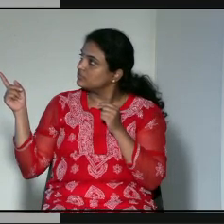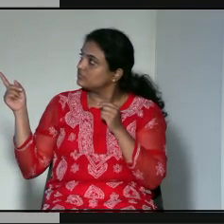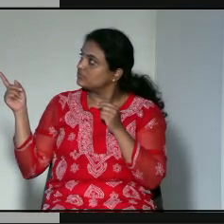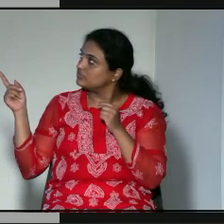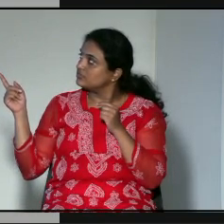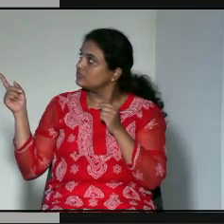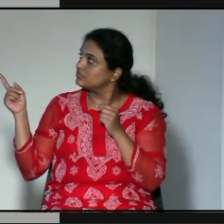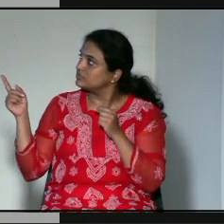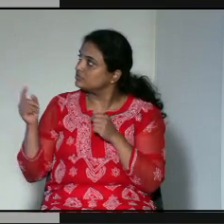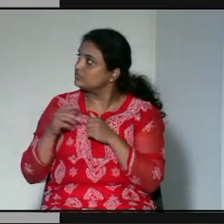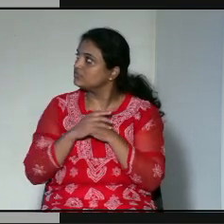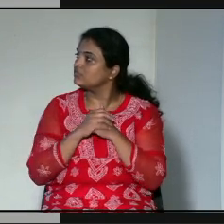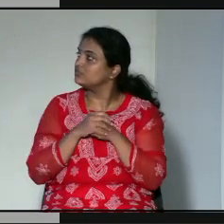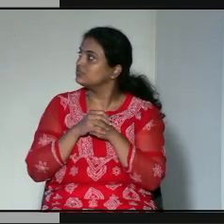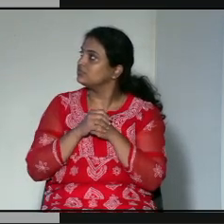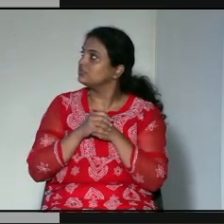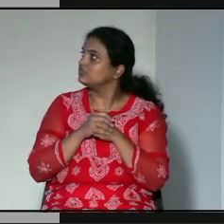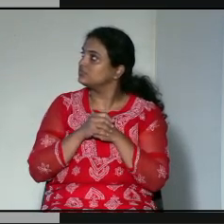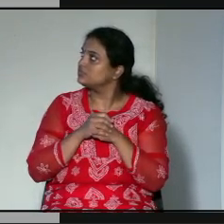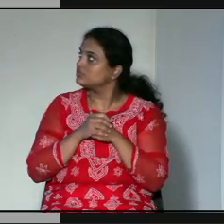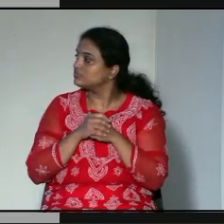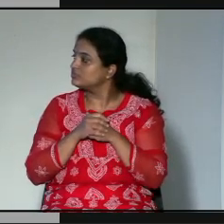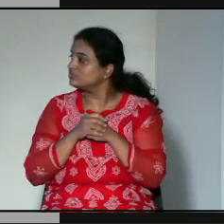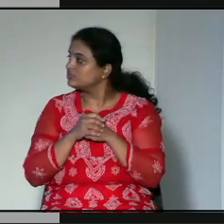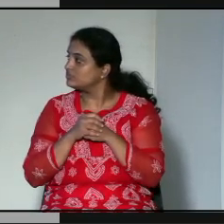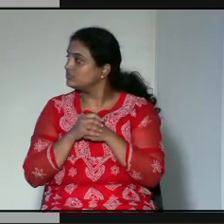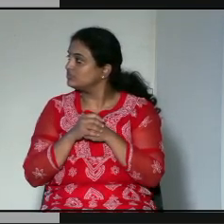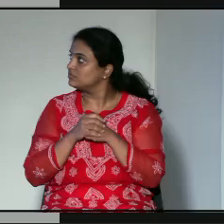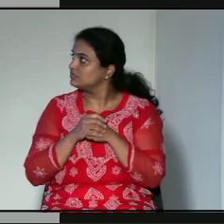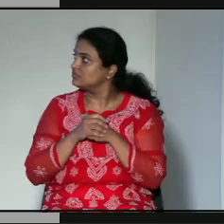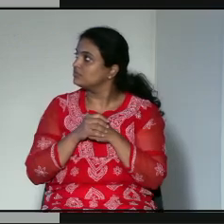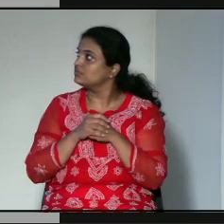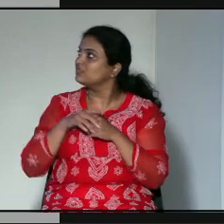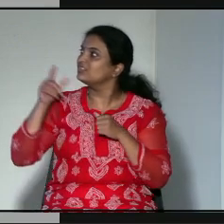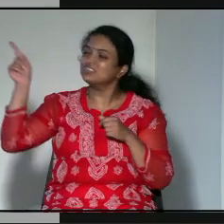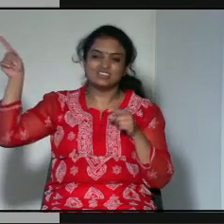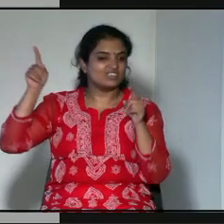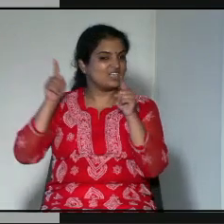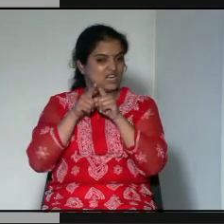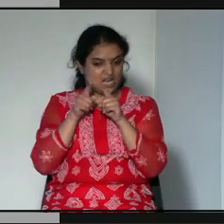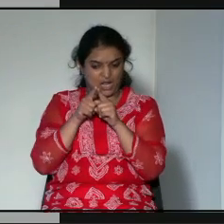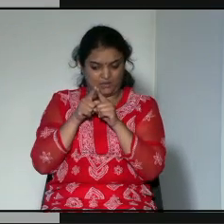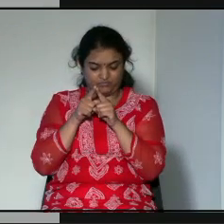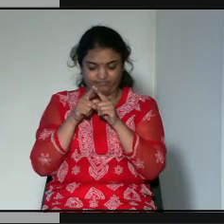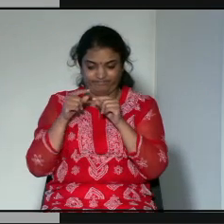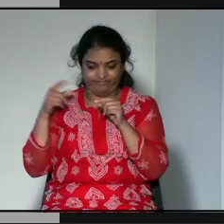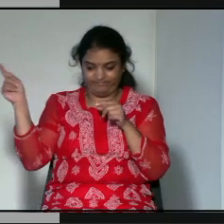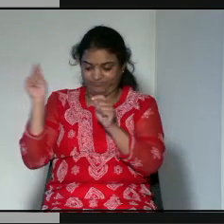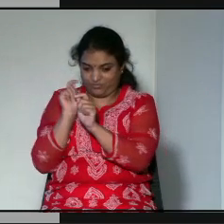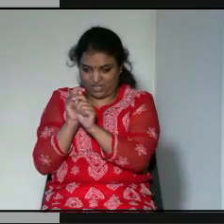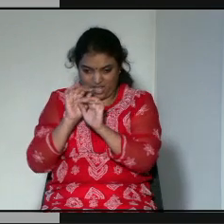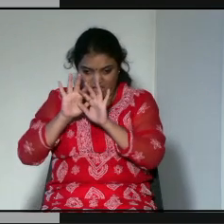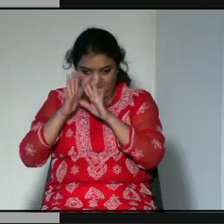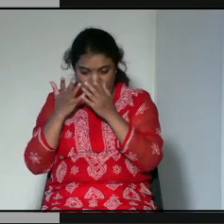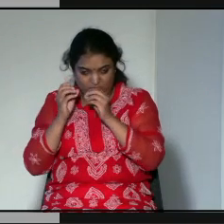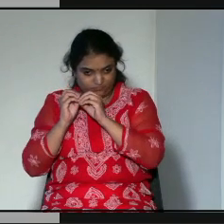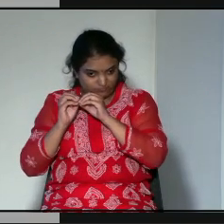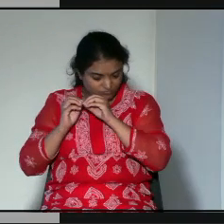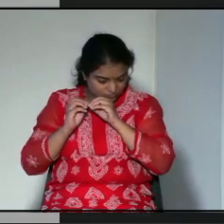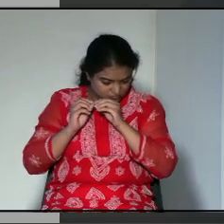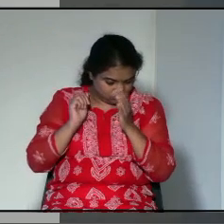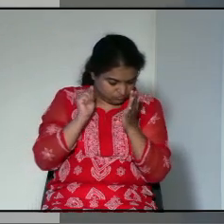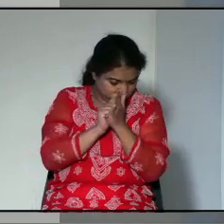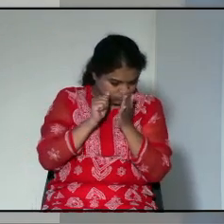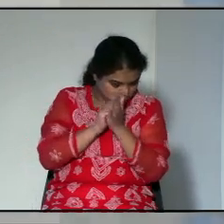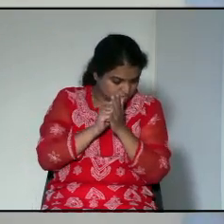Ethics of Toil and Labor. By the time The Metal Craftsmen of India was published in 1978,